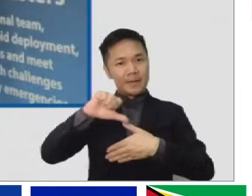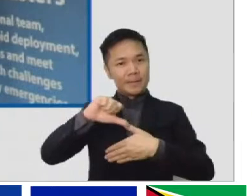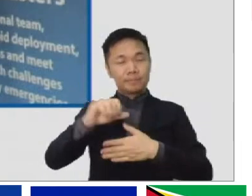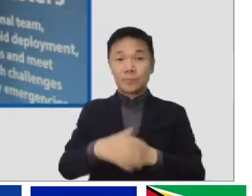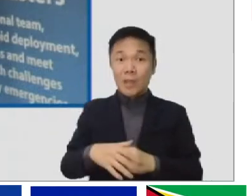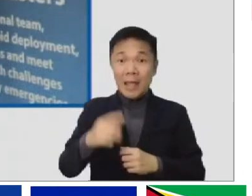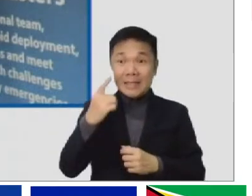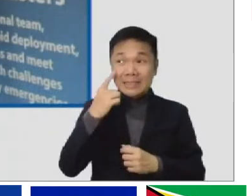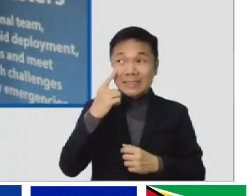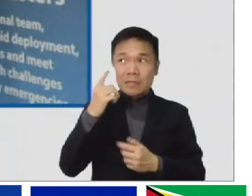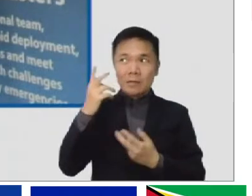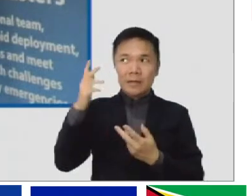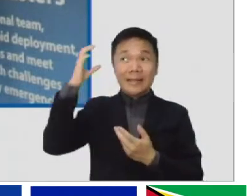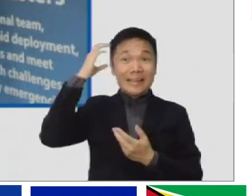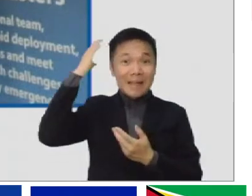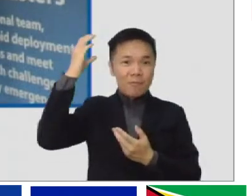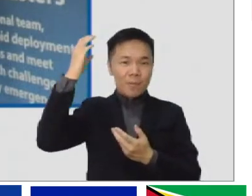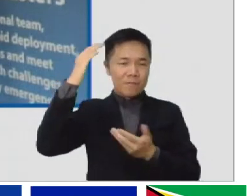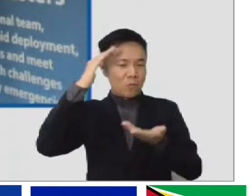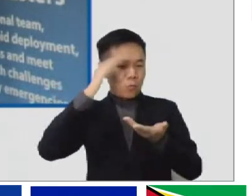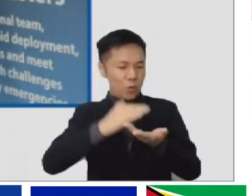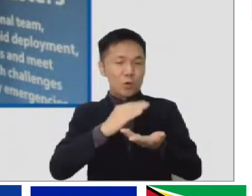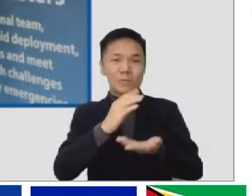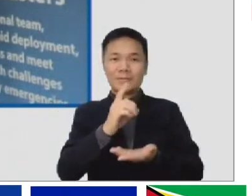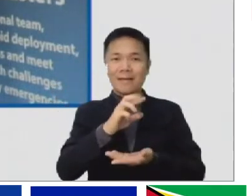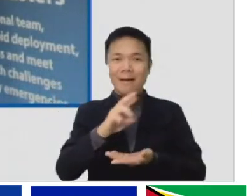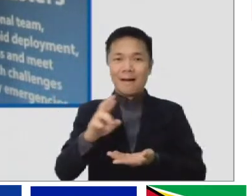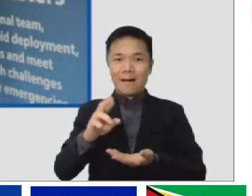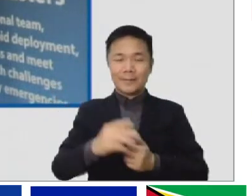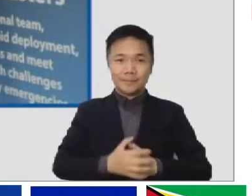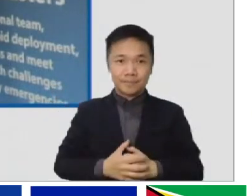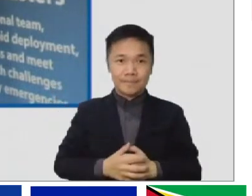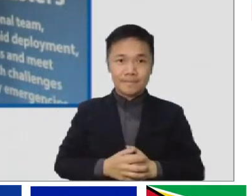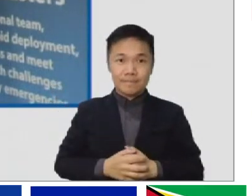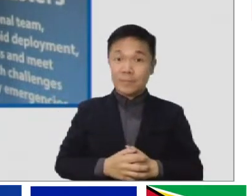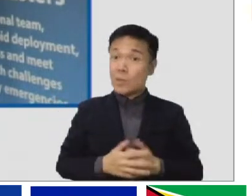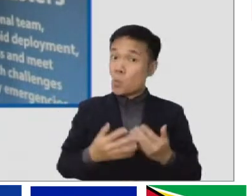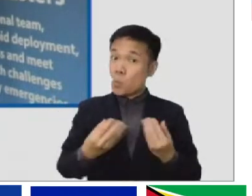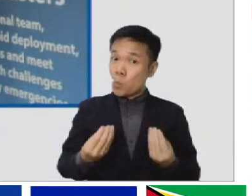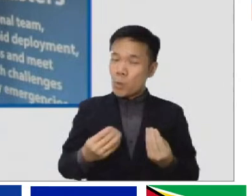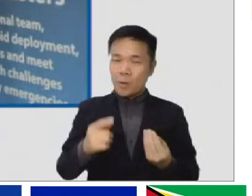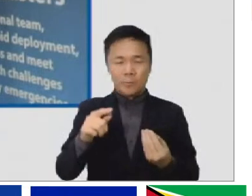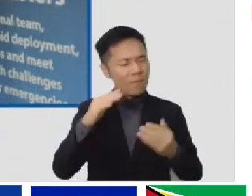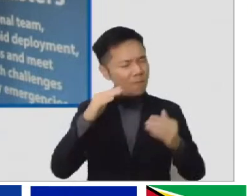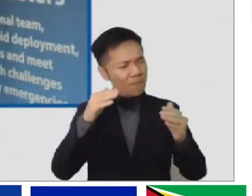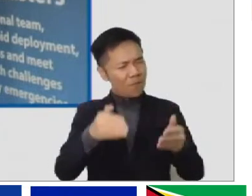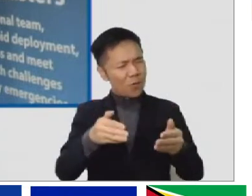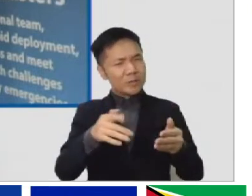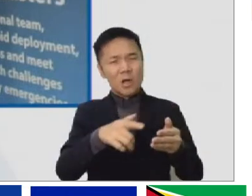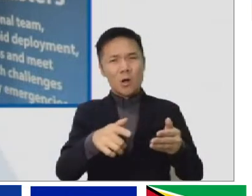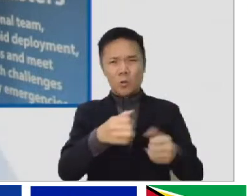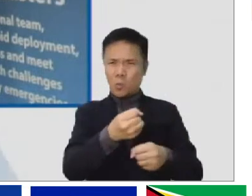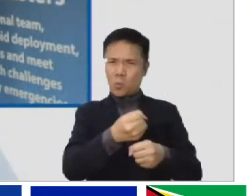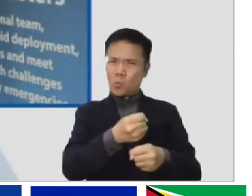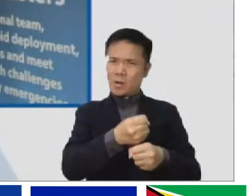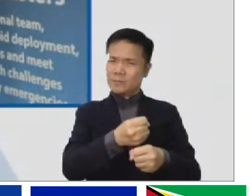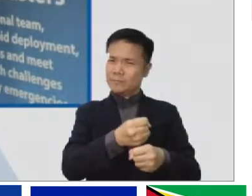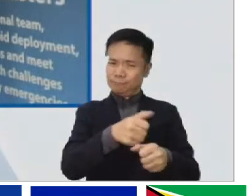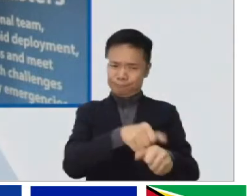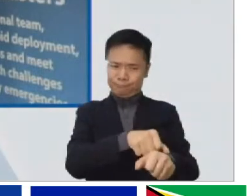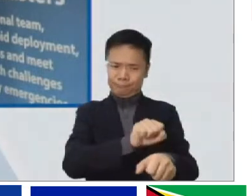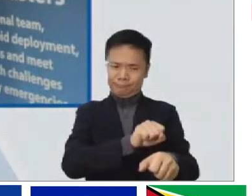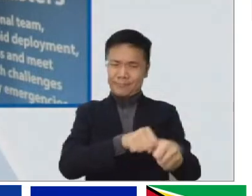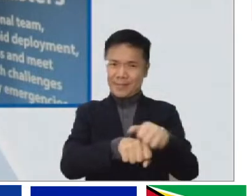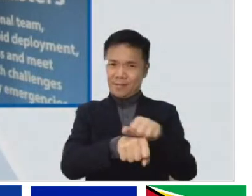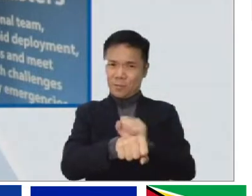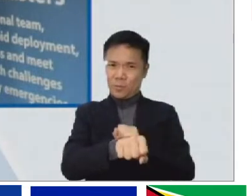we have seen. So we needed to focus the actions led to strengthening governance,